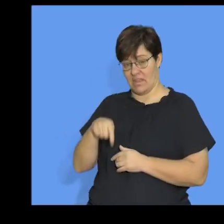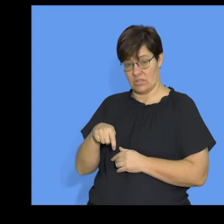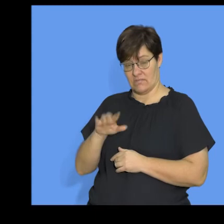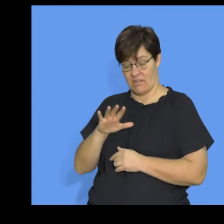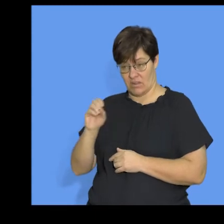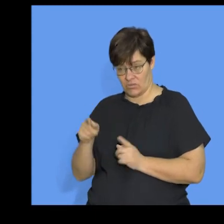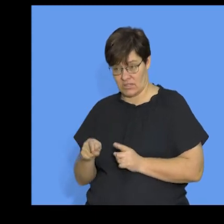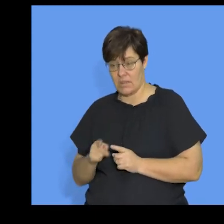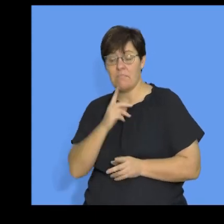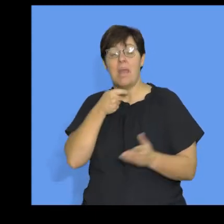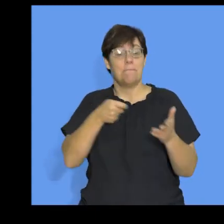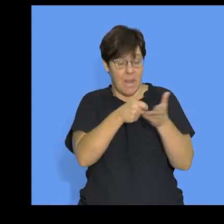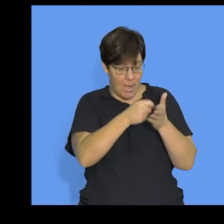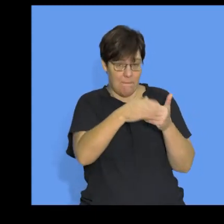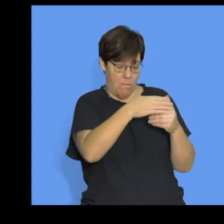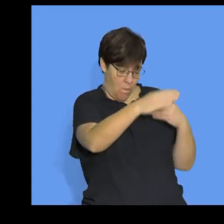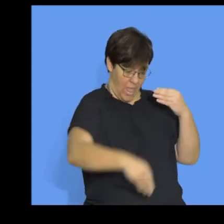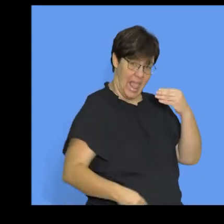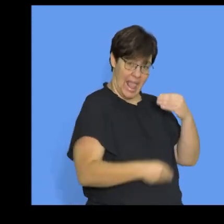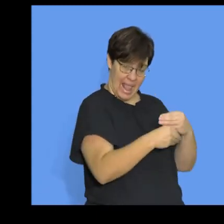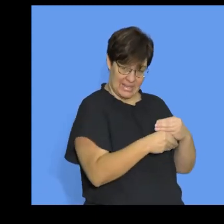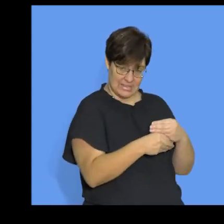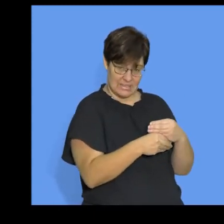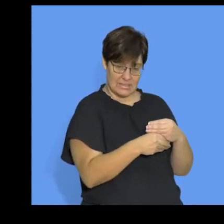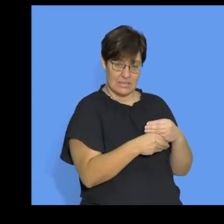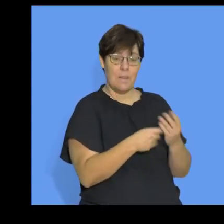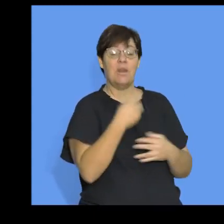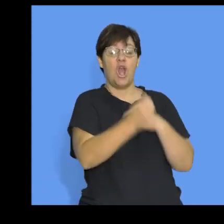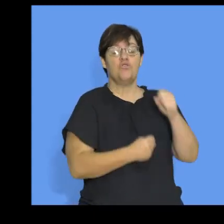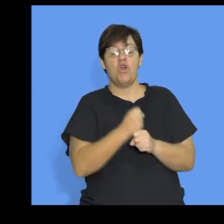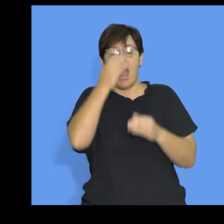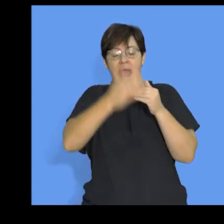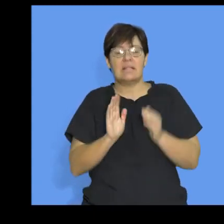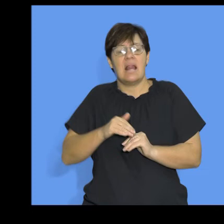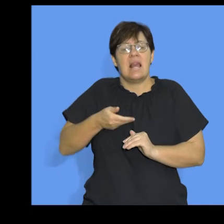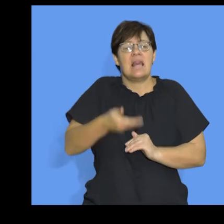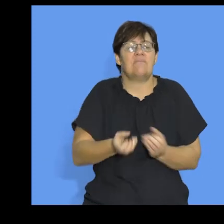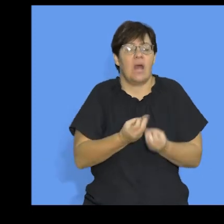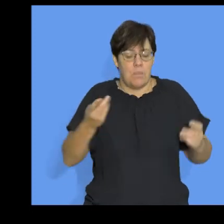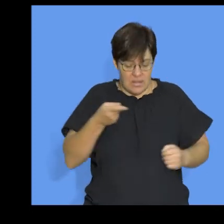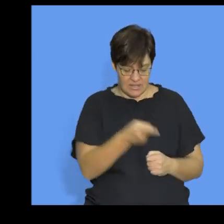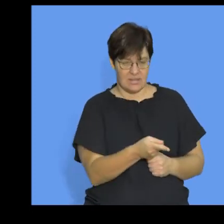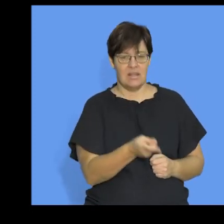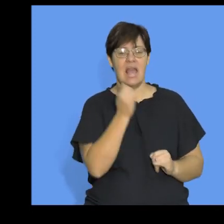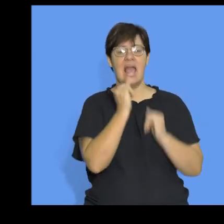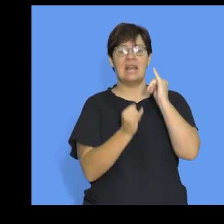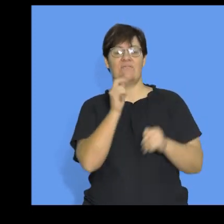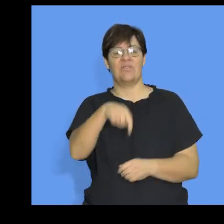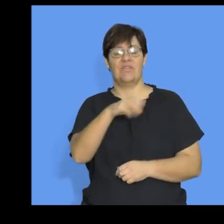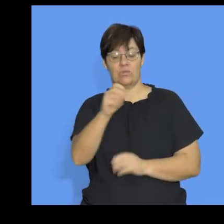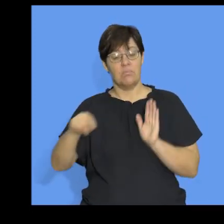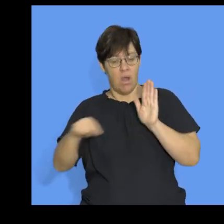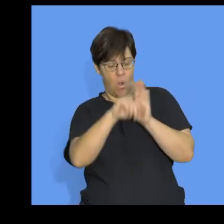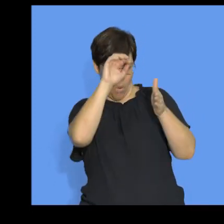indirect materials. That's my purchase of indirect materials minus what is left over at